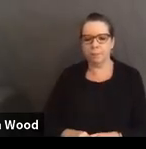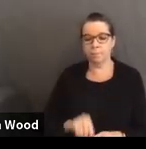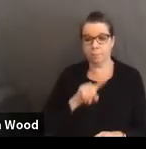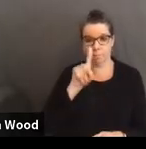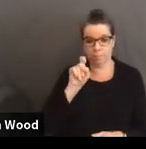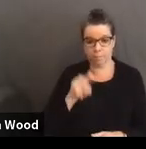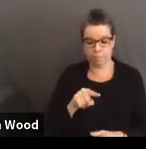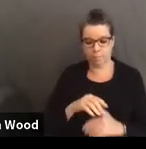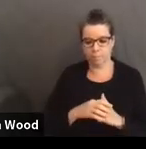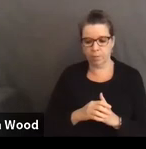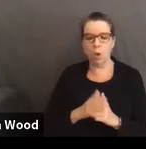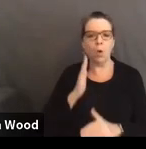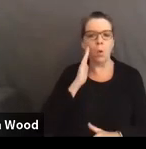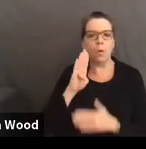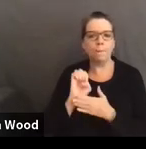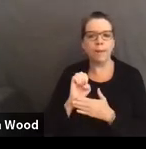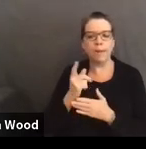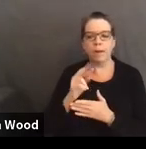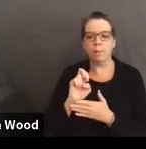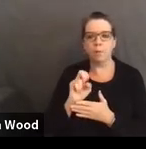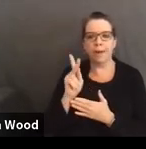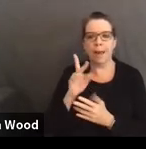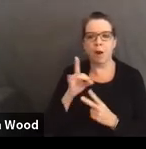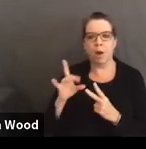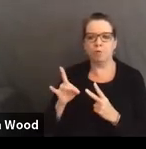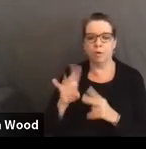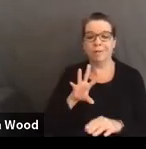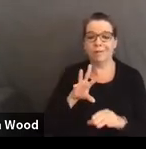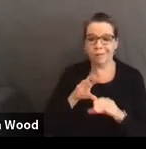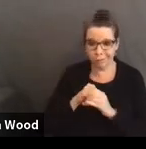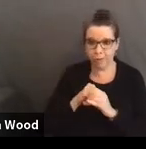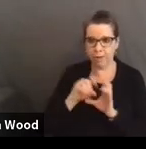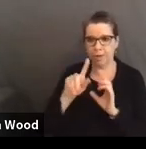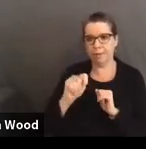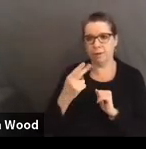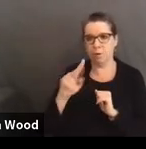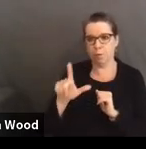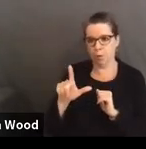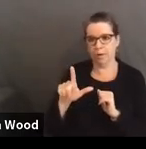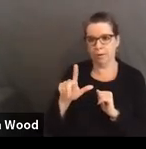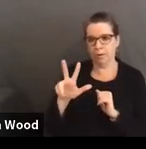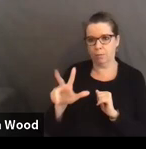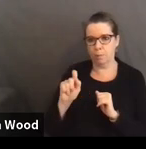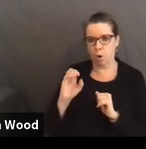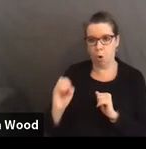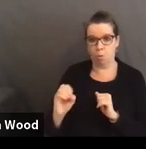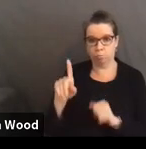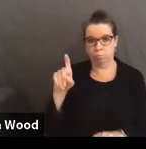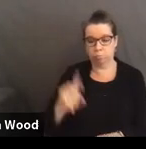whether or not there will be a pre-K option that's included in Texas Home Learning 3.0 curriculum.